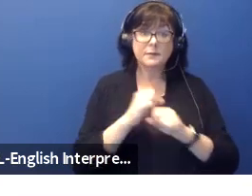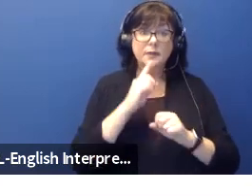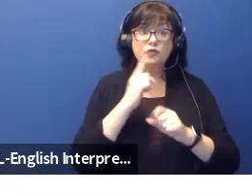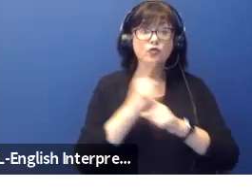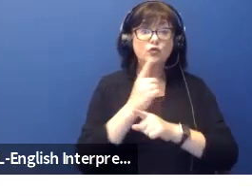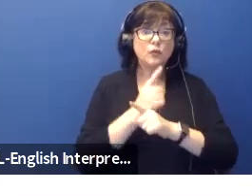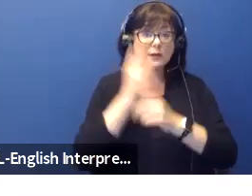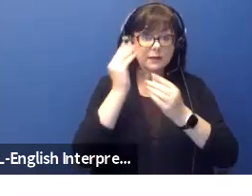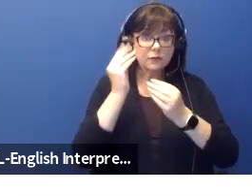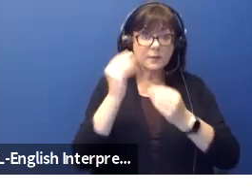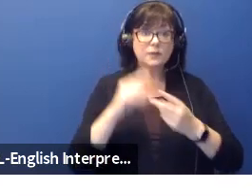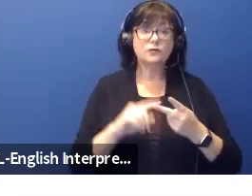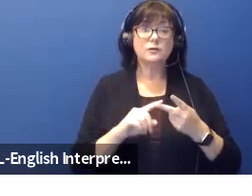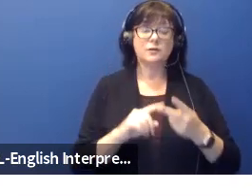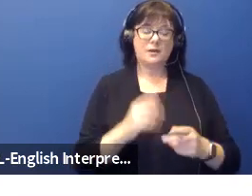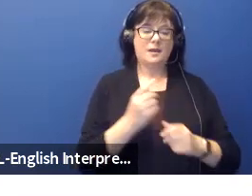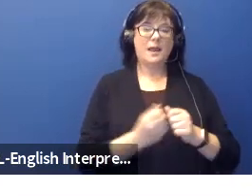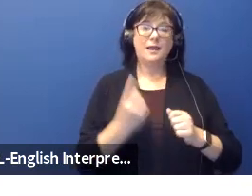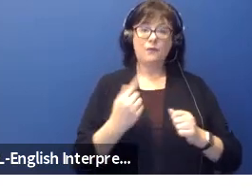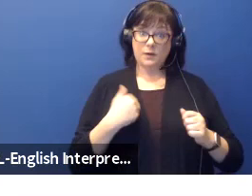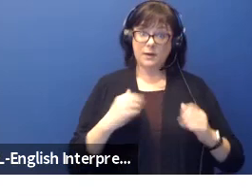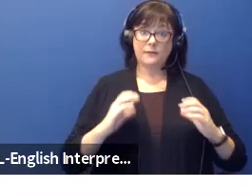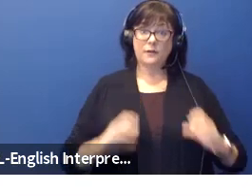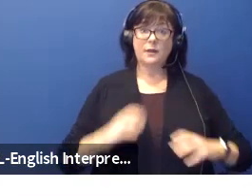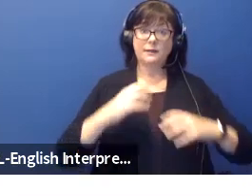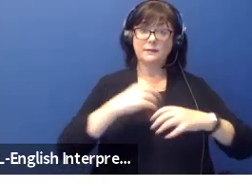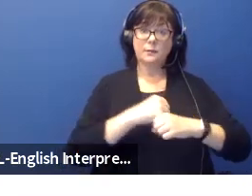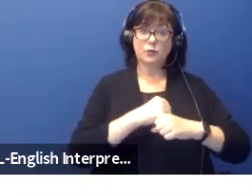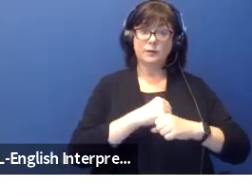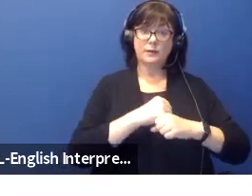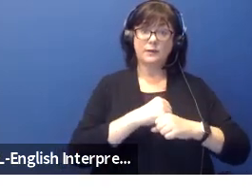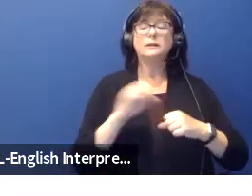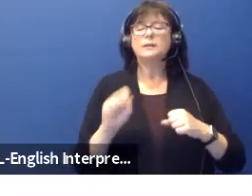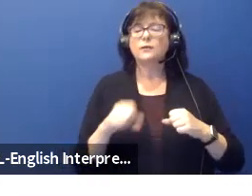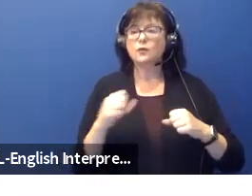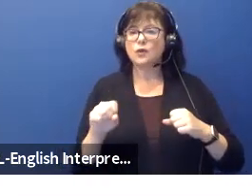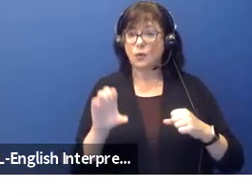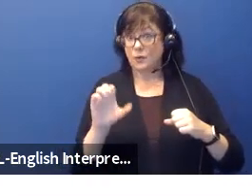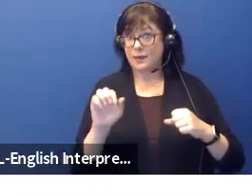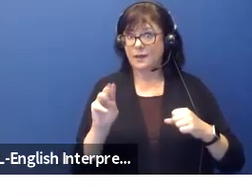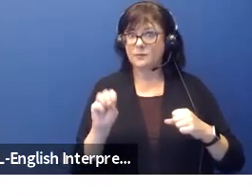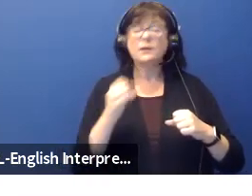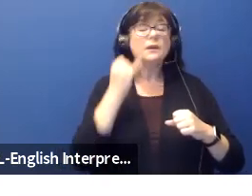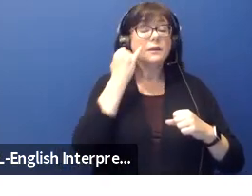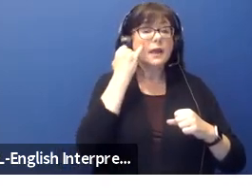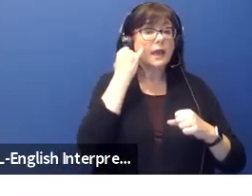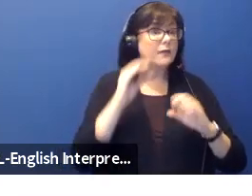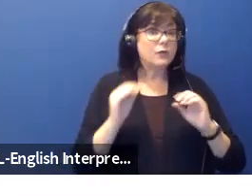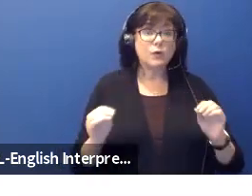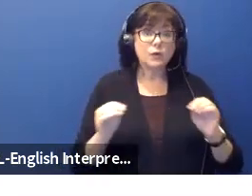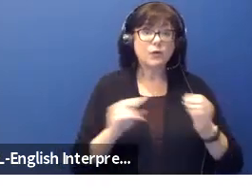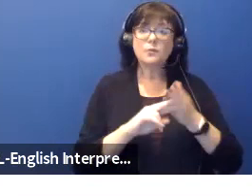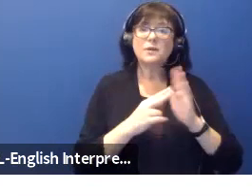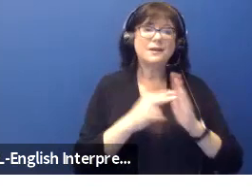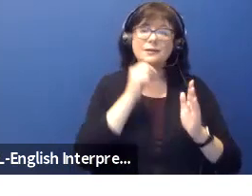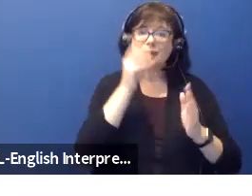summary in CaMS? Because if you don't have a client summary, this information is not being captured. And you can use the report 60B